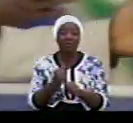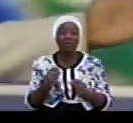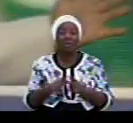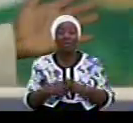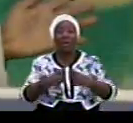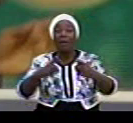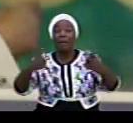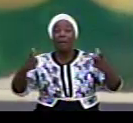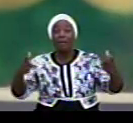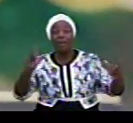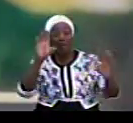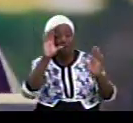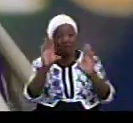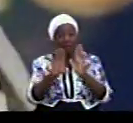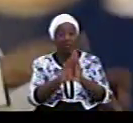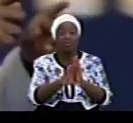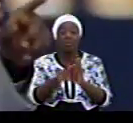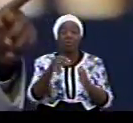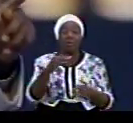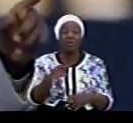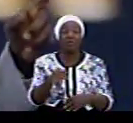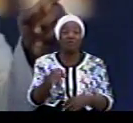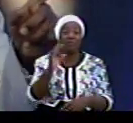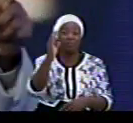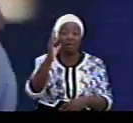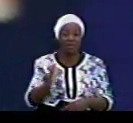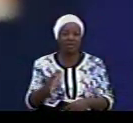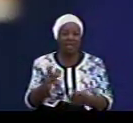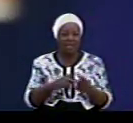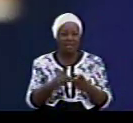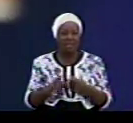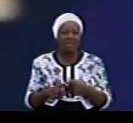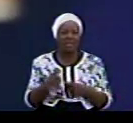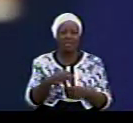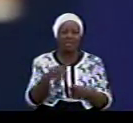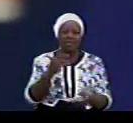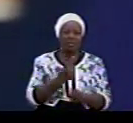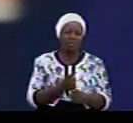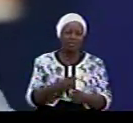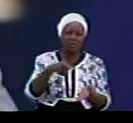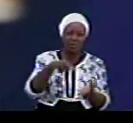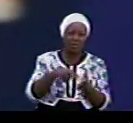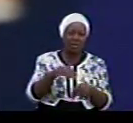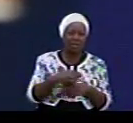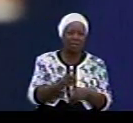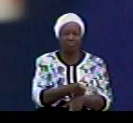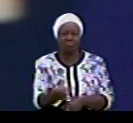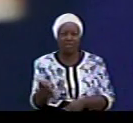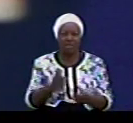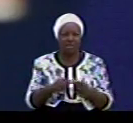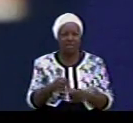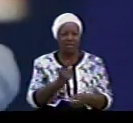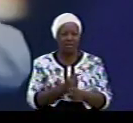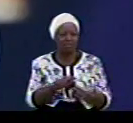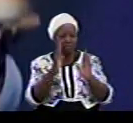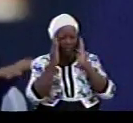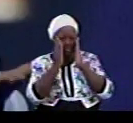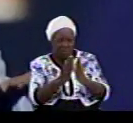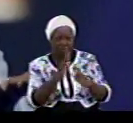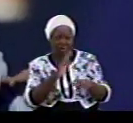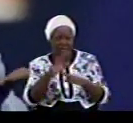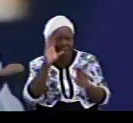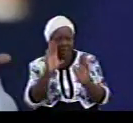they stretched it like this. And she stood at the corner because she knew I would look at that photograph. As I looked